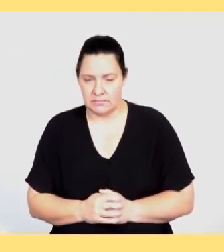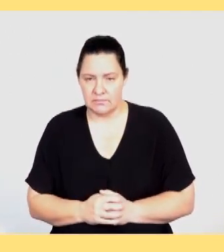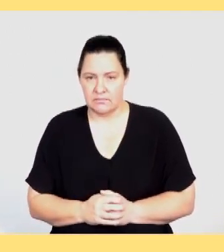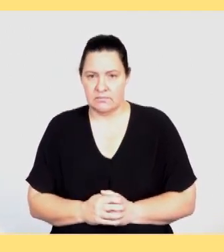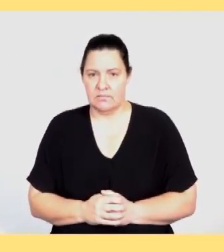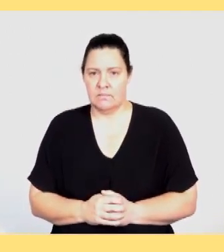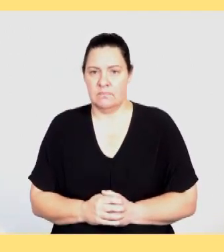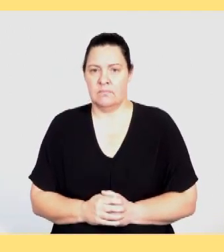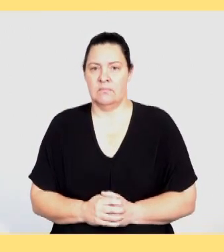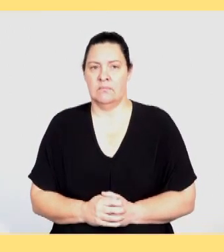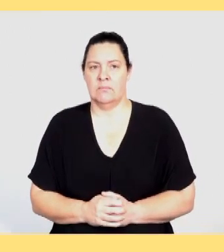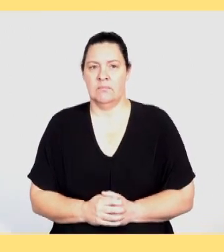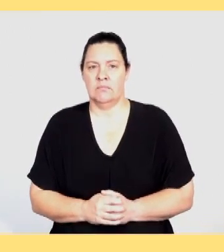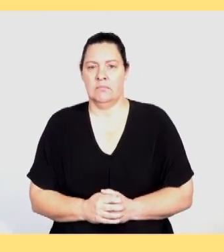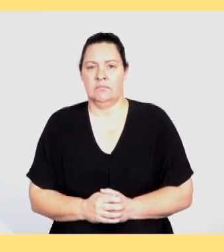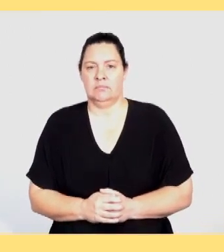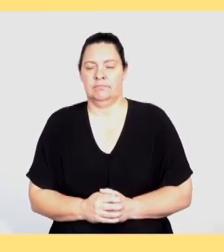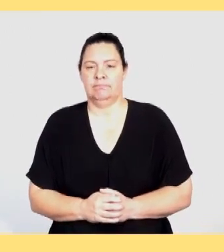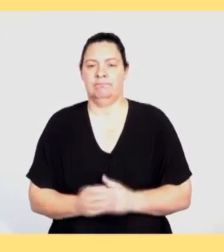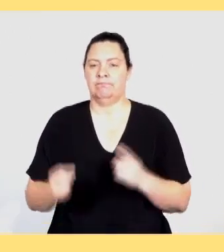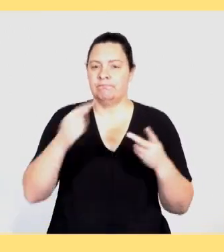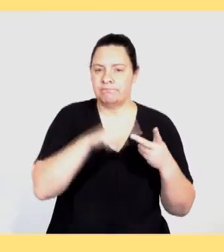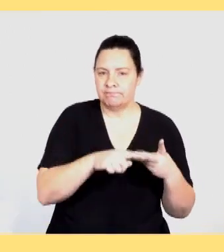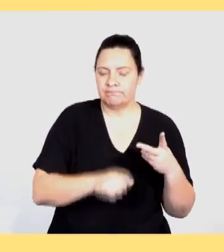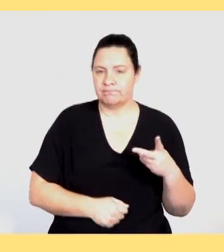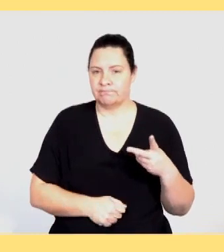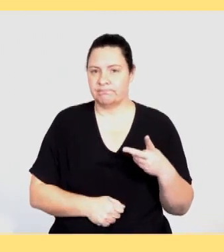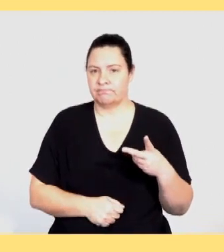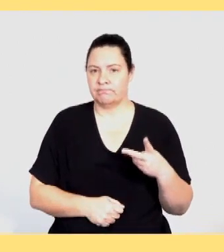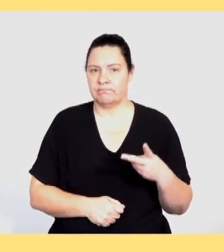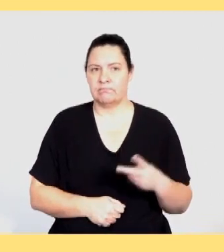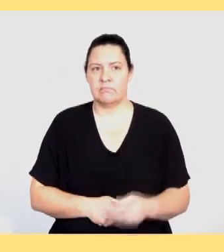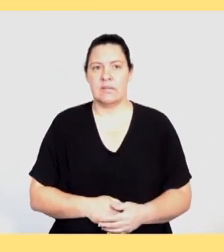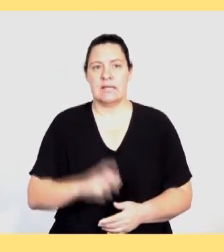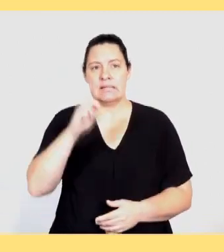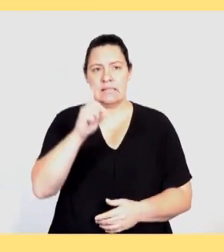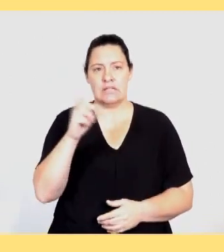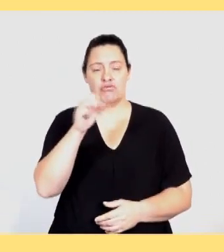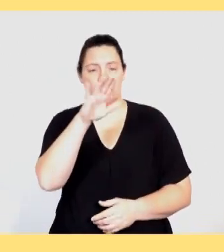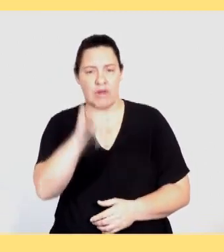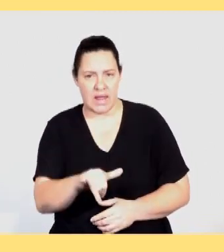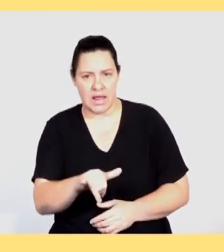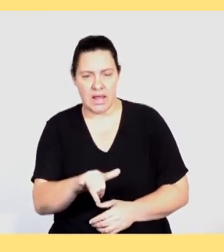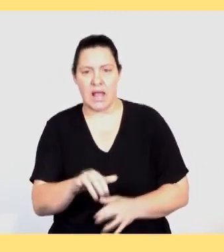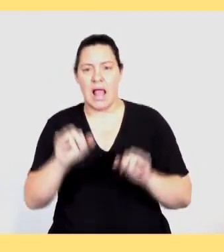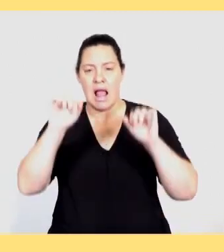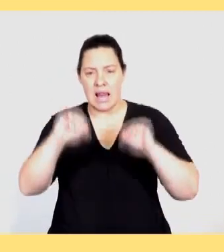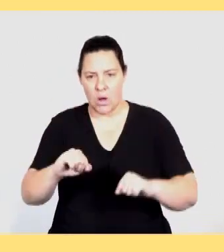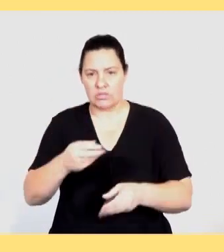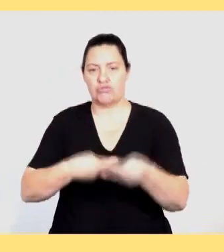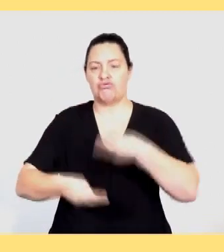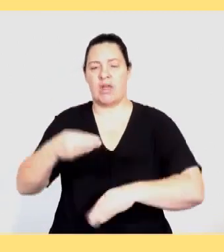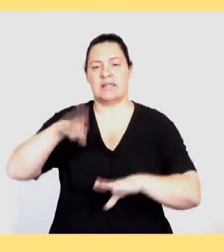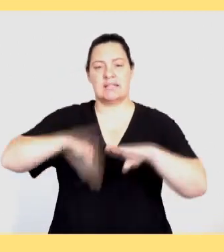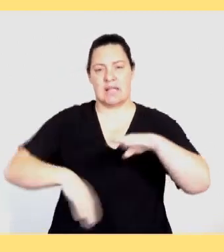become 1,000. Let me quickly go on to the next one. D Dre claimed an allowance for